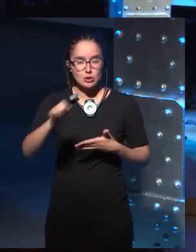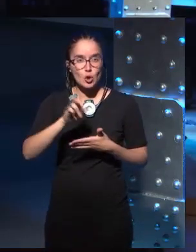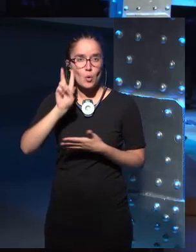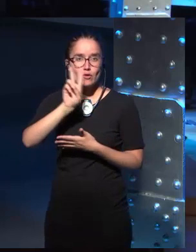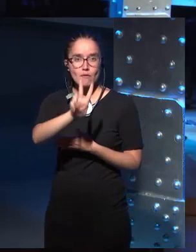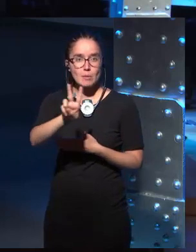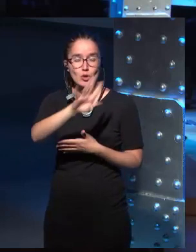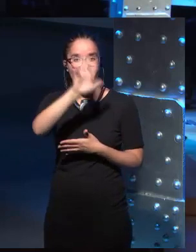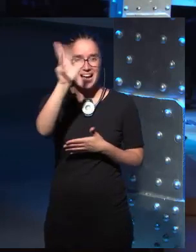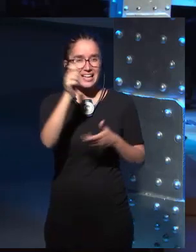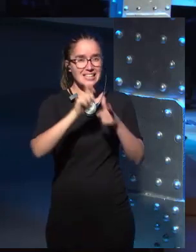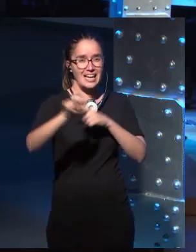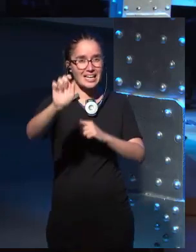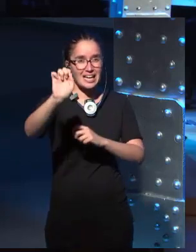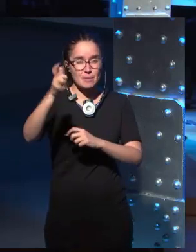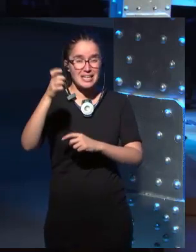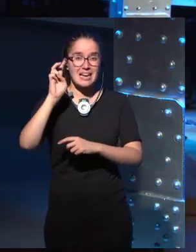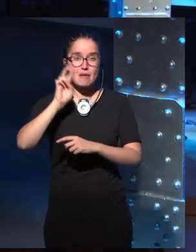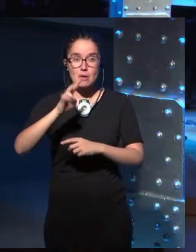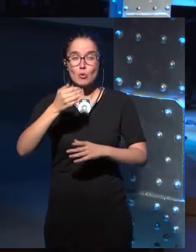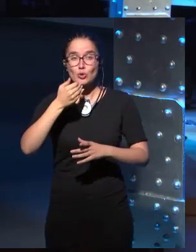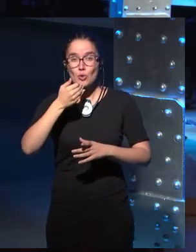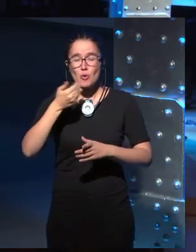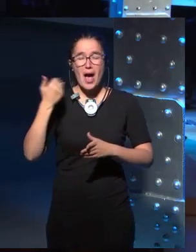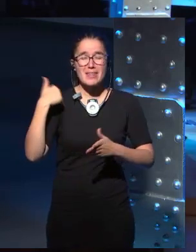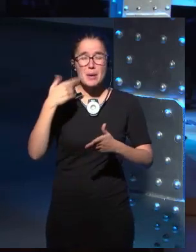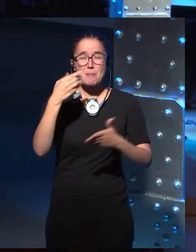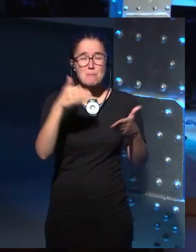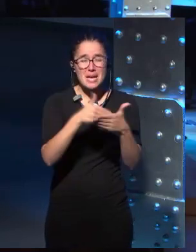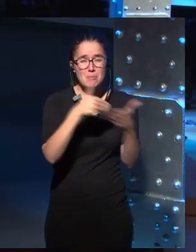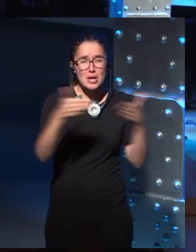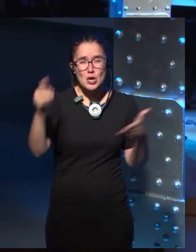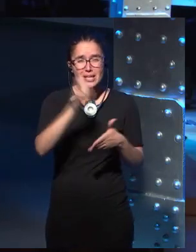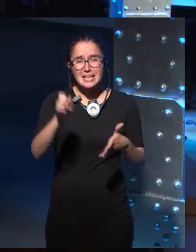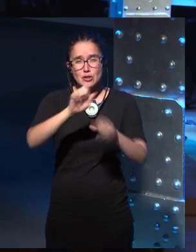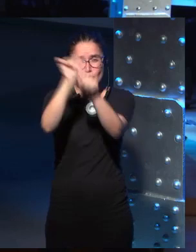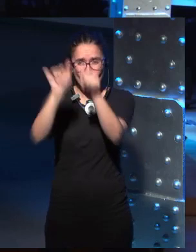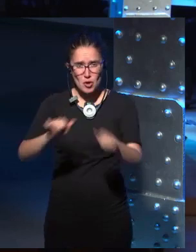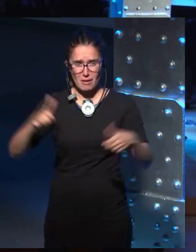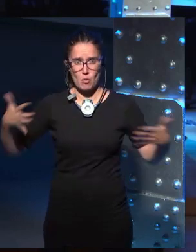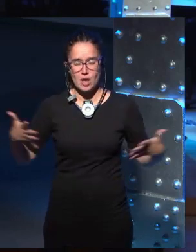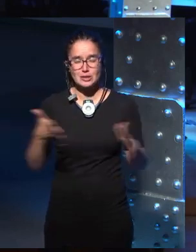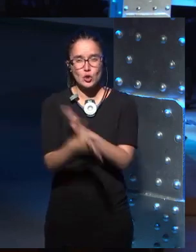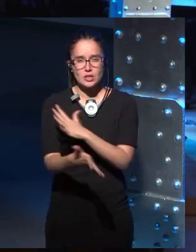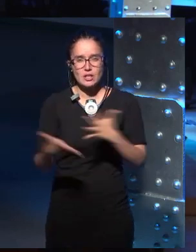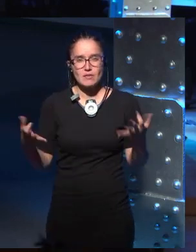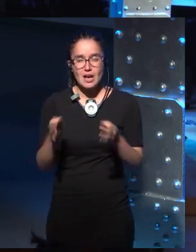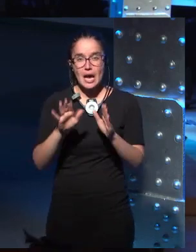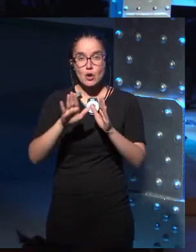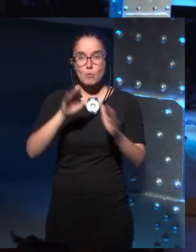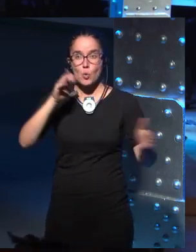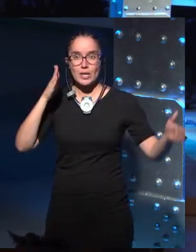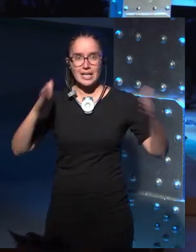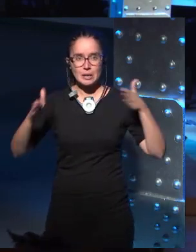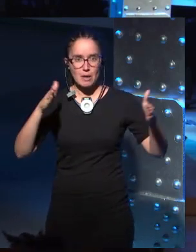the galaxy as it was 1 billion years ago. That means you have a glimpse at one specific place